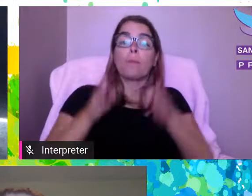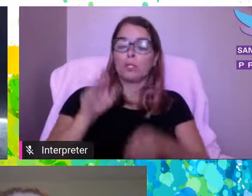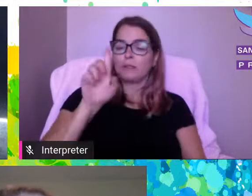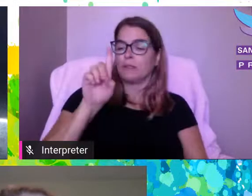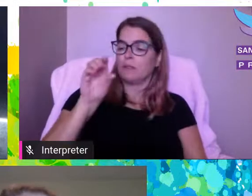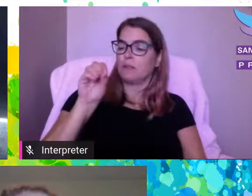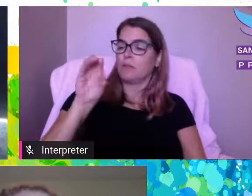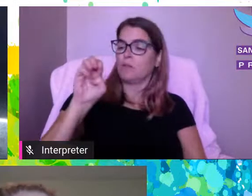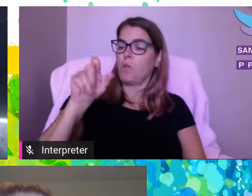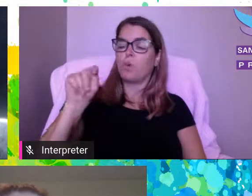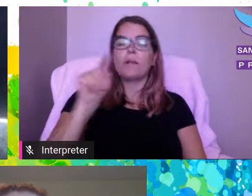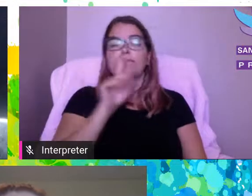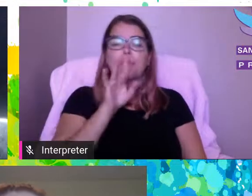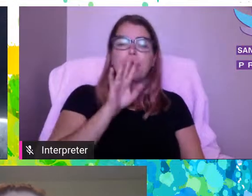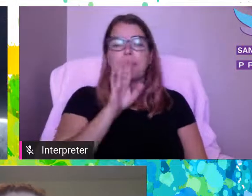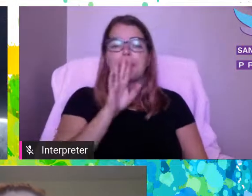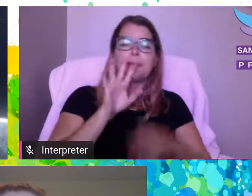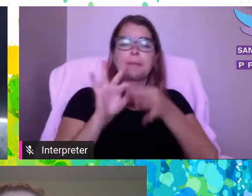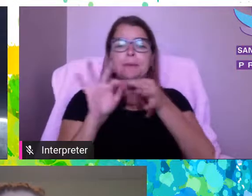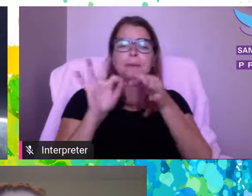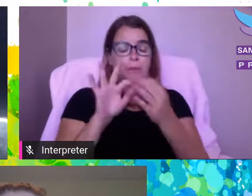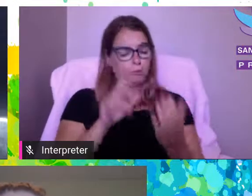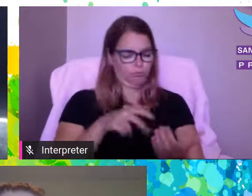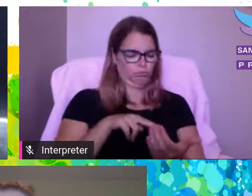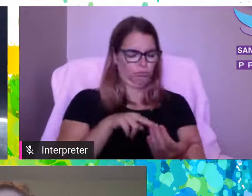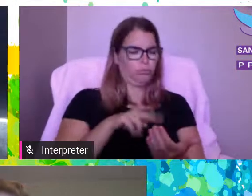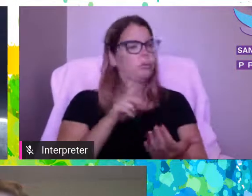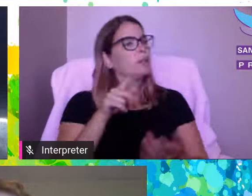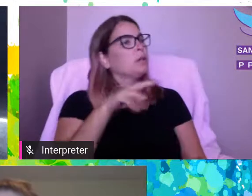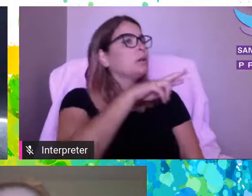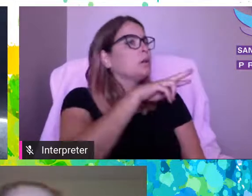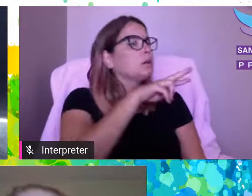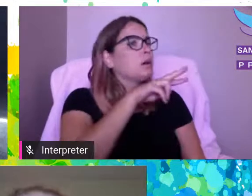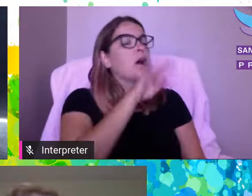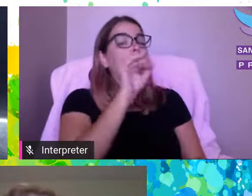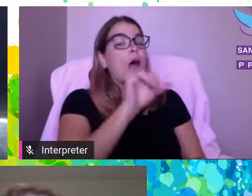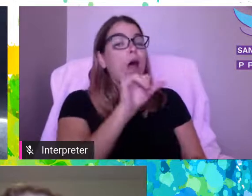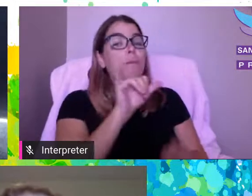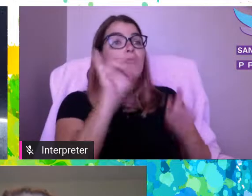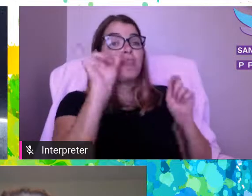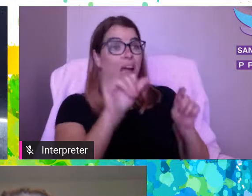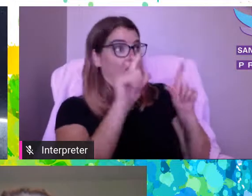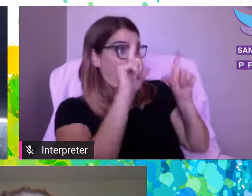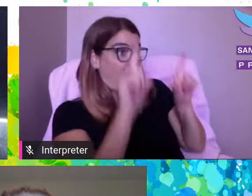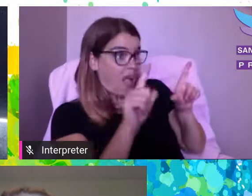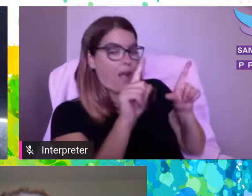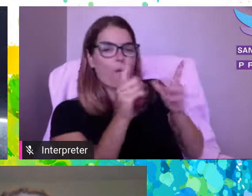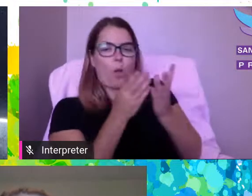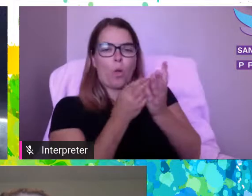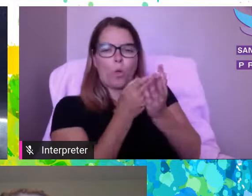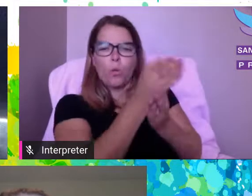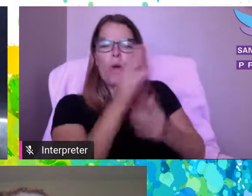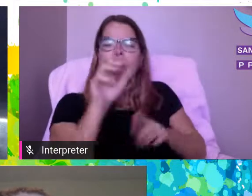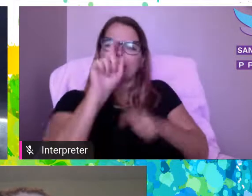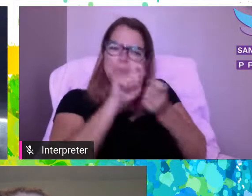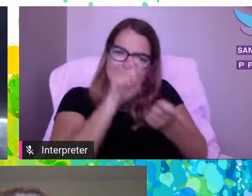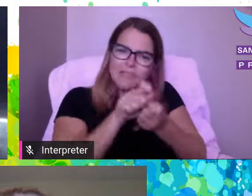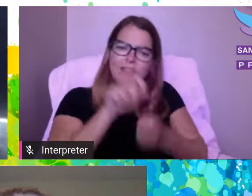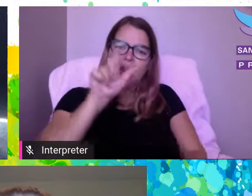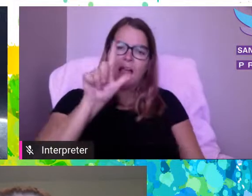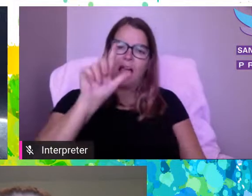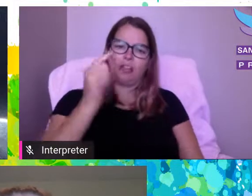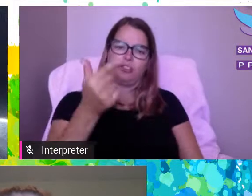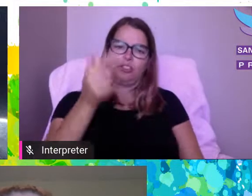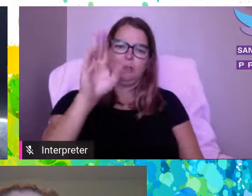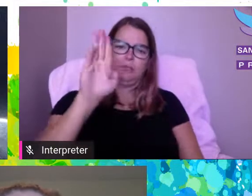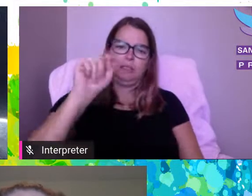museum and looking at works of art through an LGBTQIA plus lens. And part of what we hoped to do with